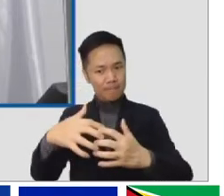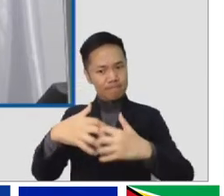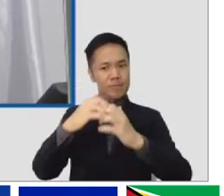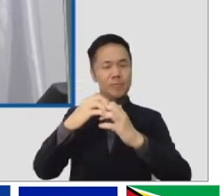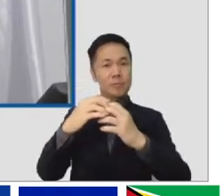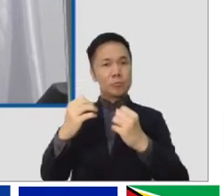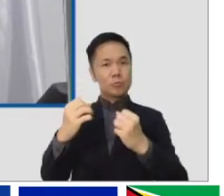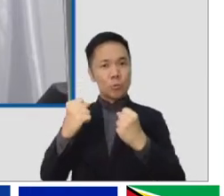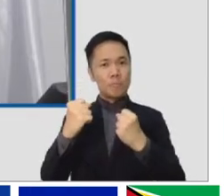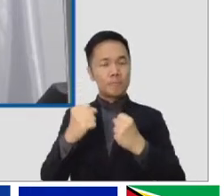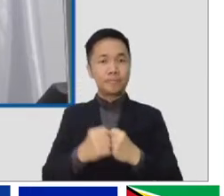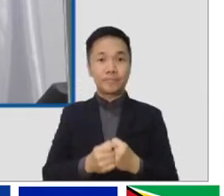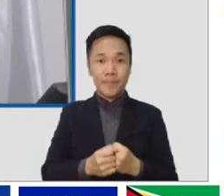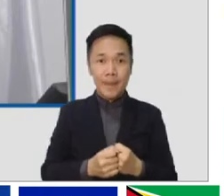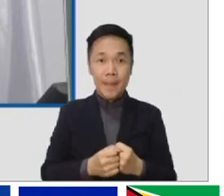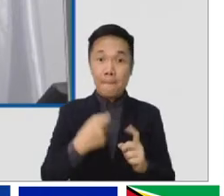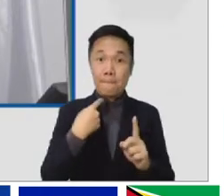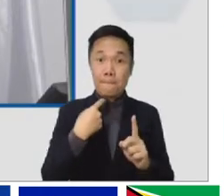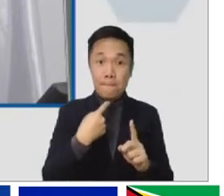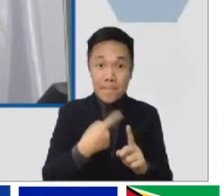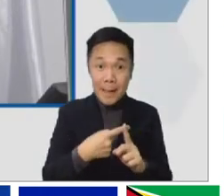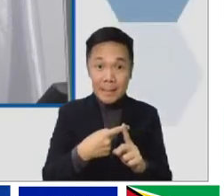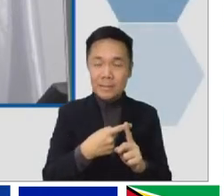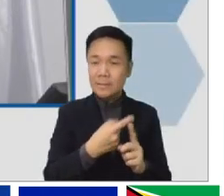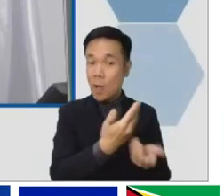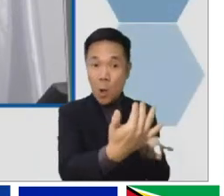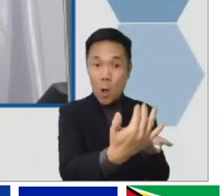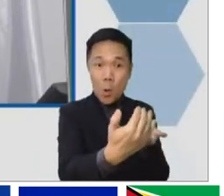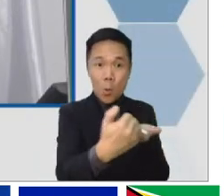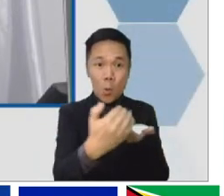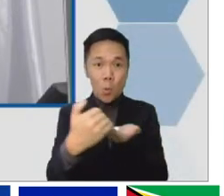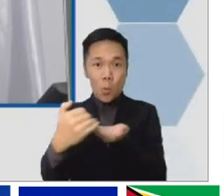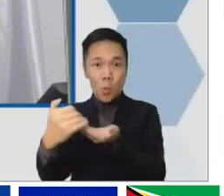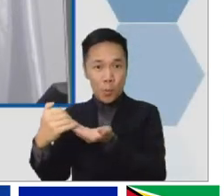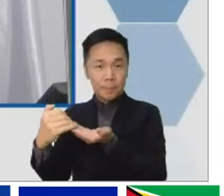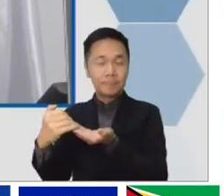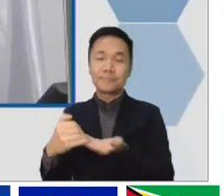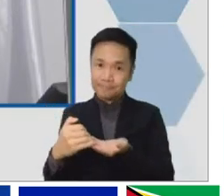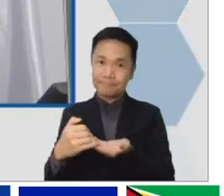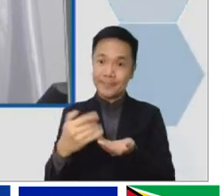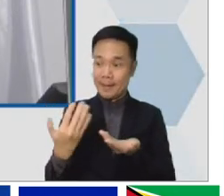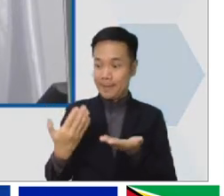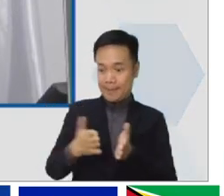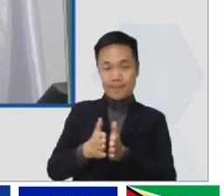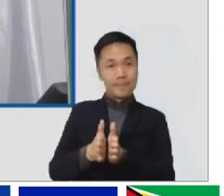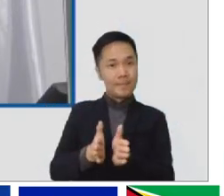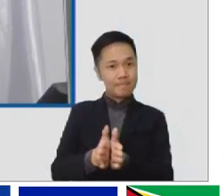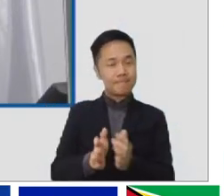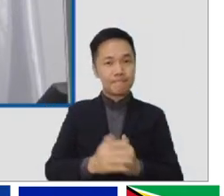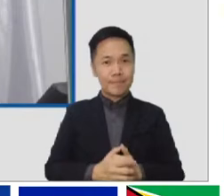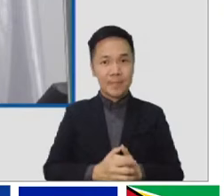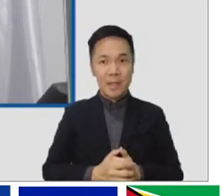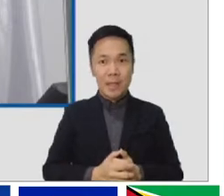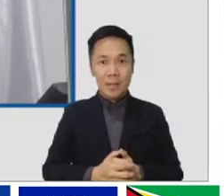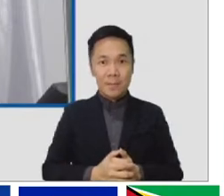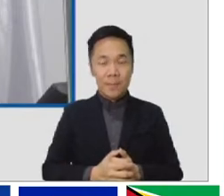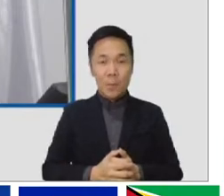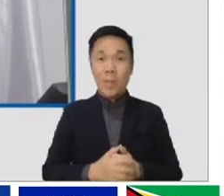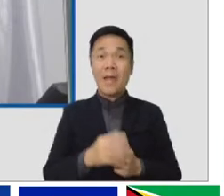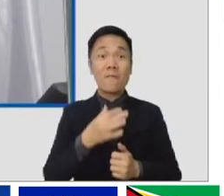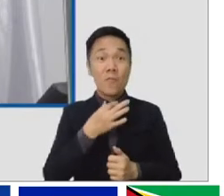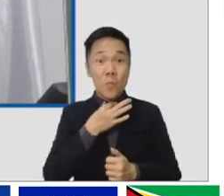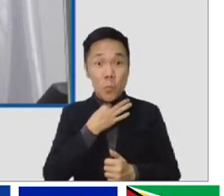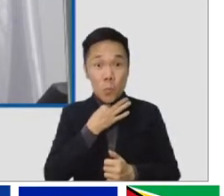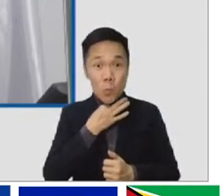that I am about to share right now. As we have proven already, since we have a multiple risk, and since local government and the